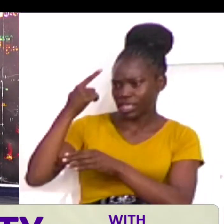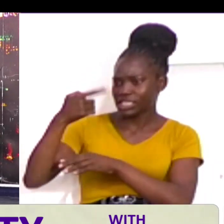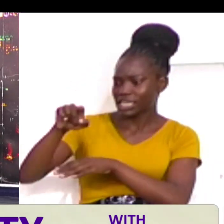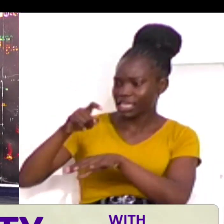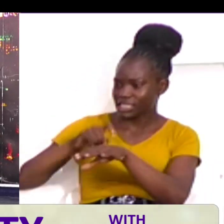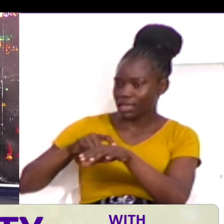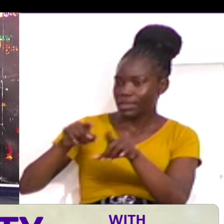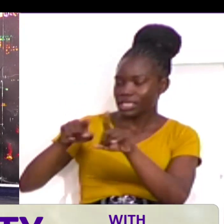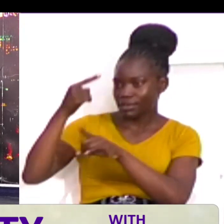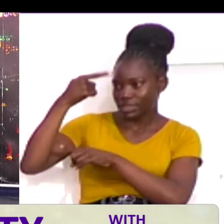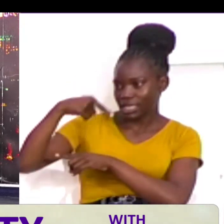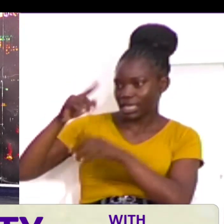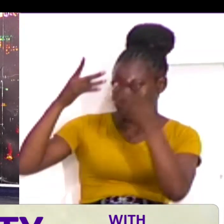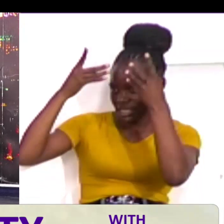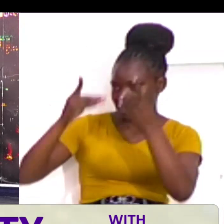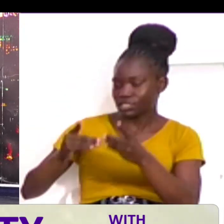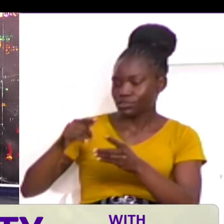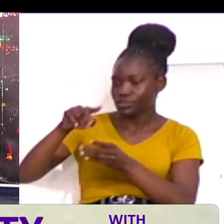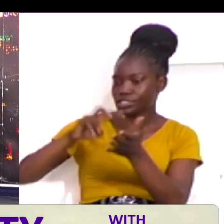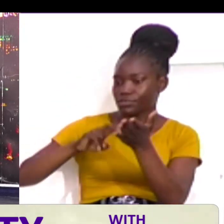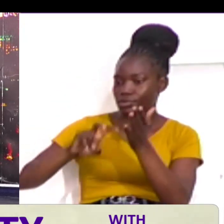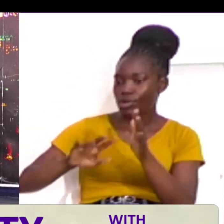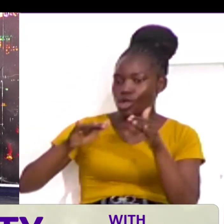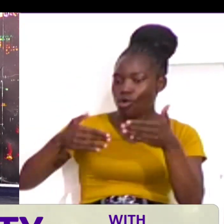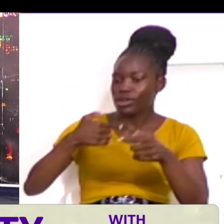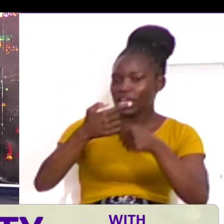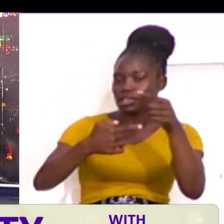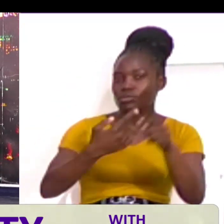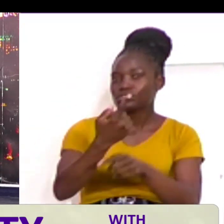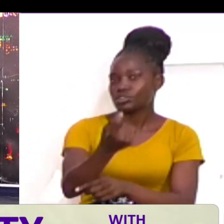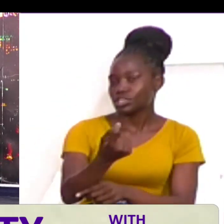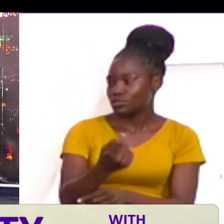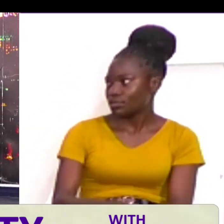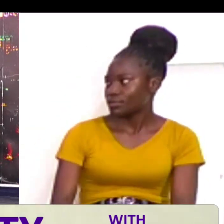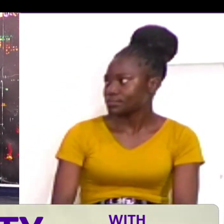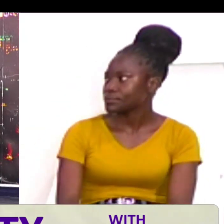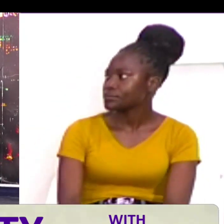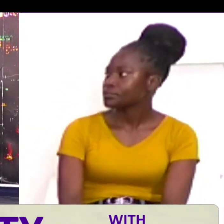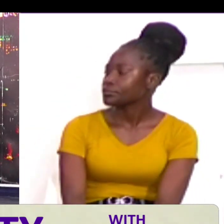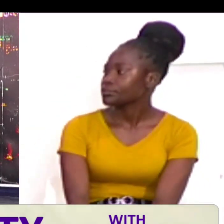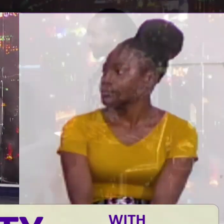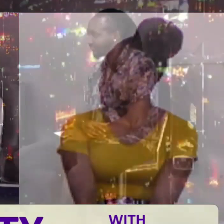time for him to step down ama angibaki kidogo?